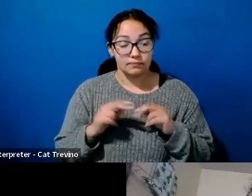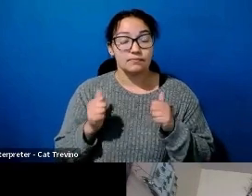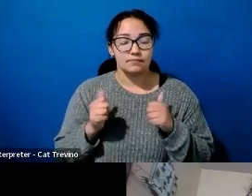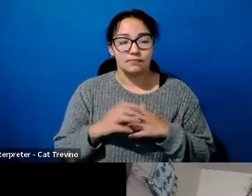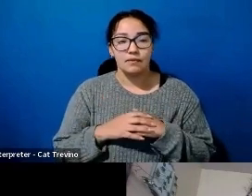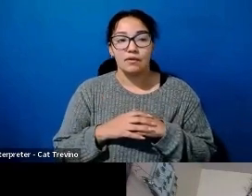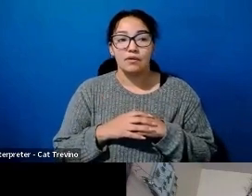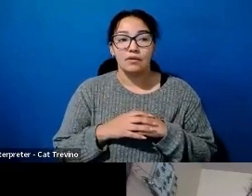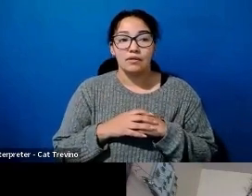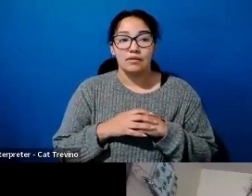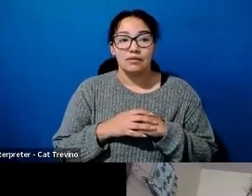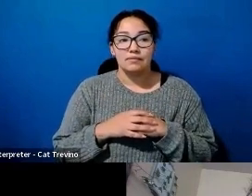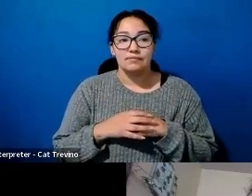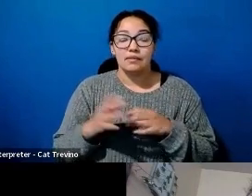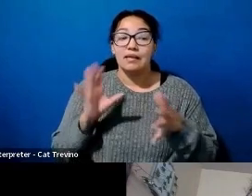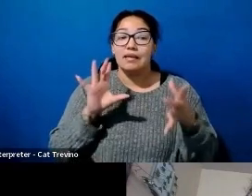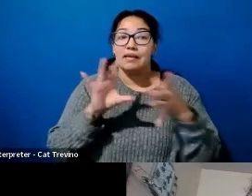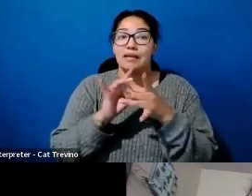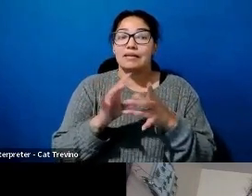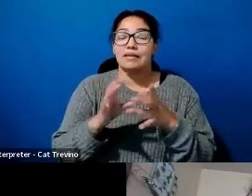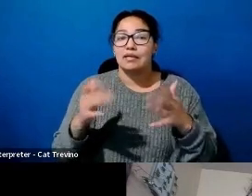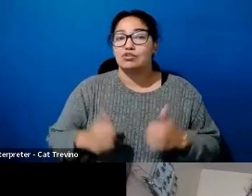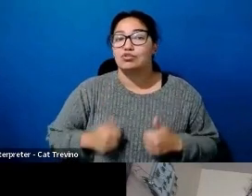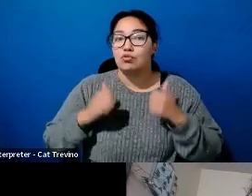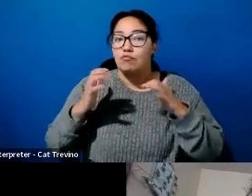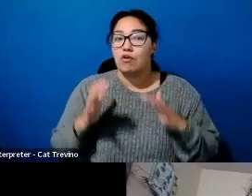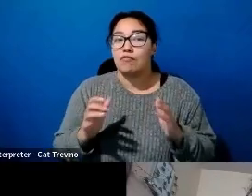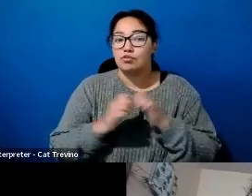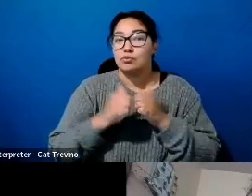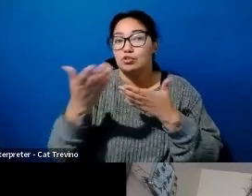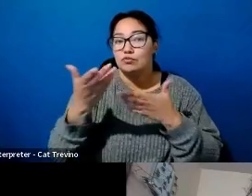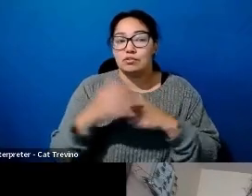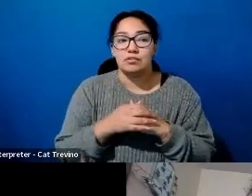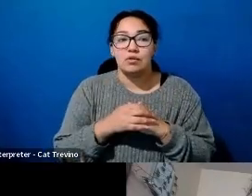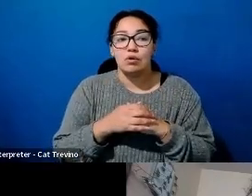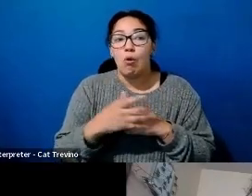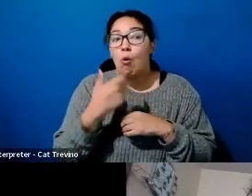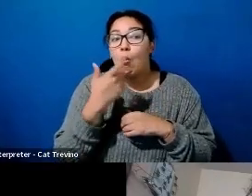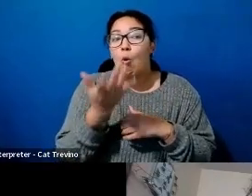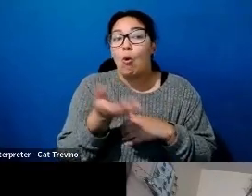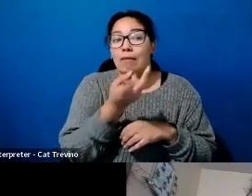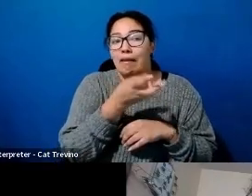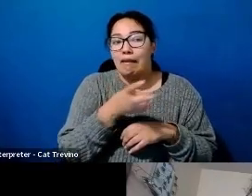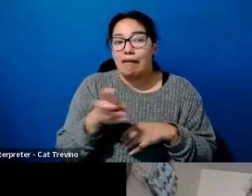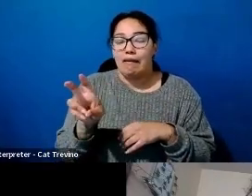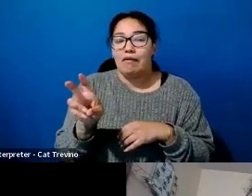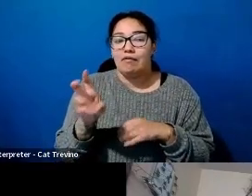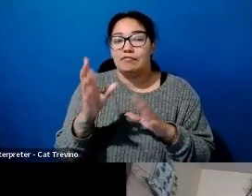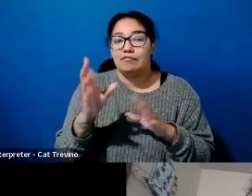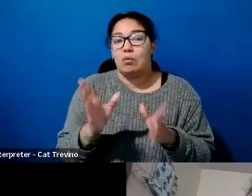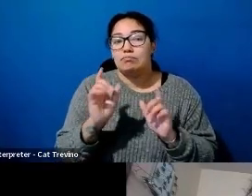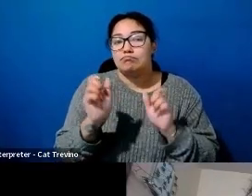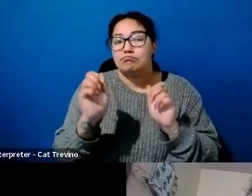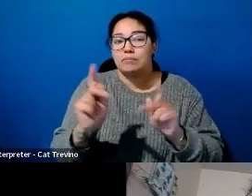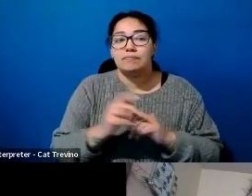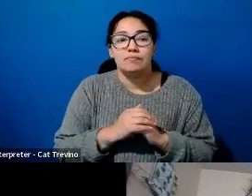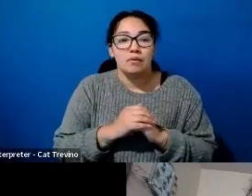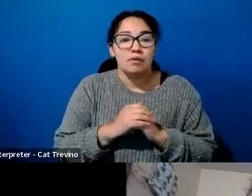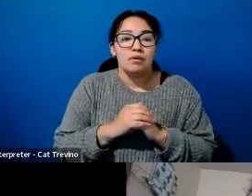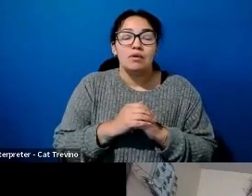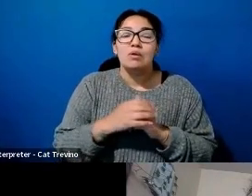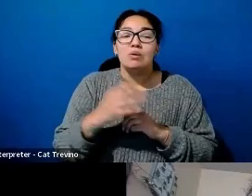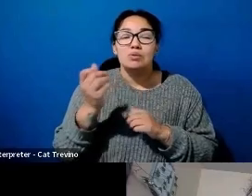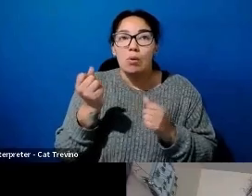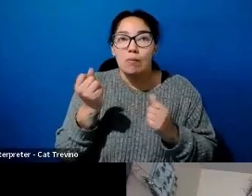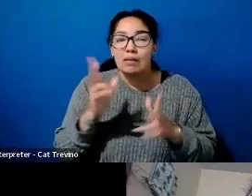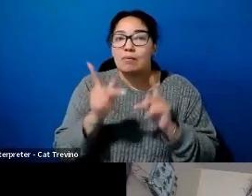Connecting survivors to services. Warm handoffs. So one of the reasons that I told you about all of the people